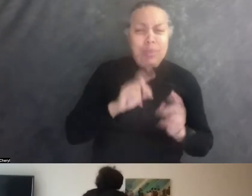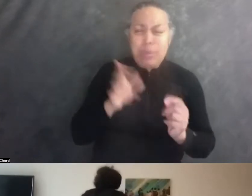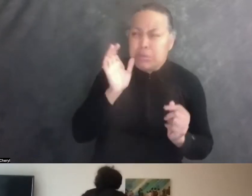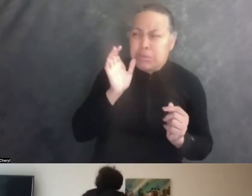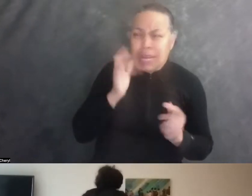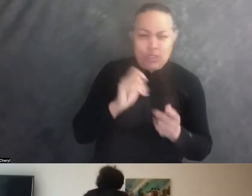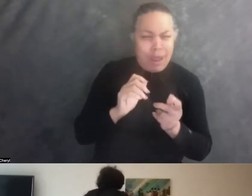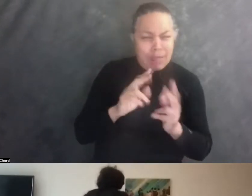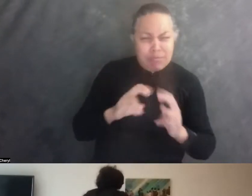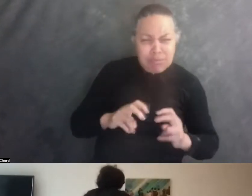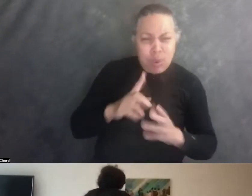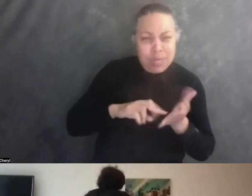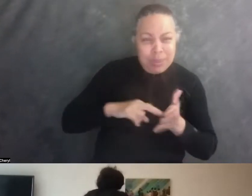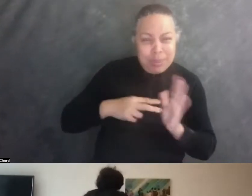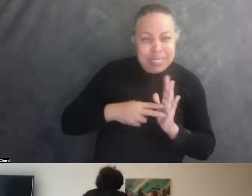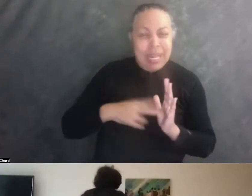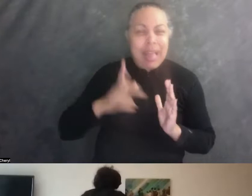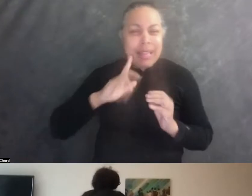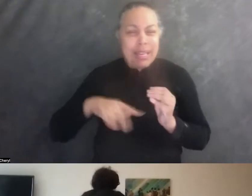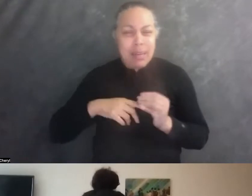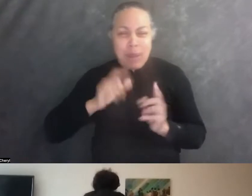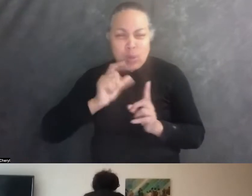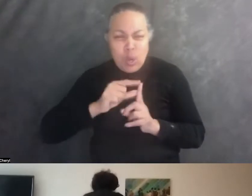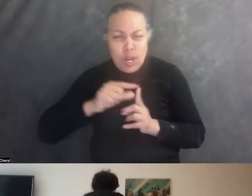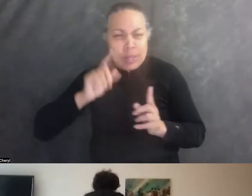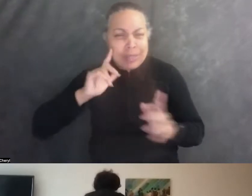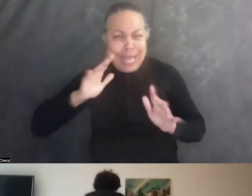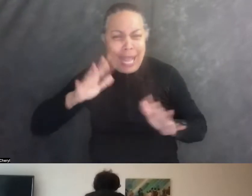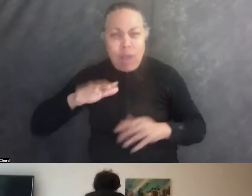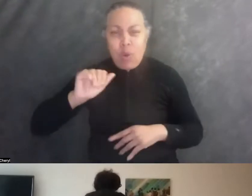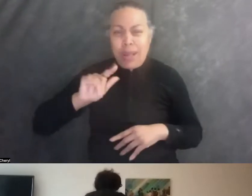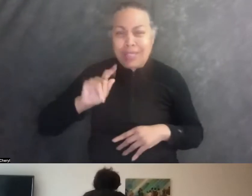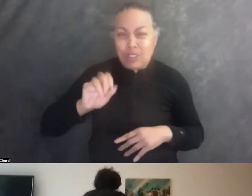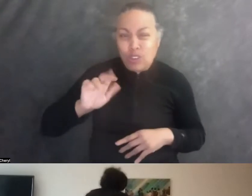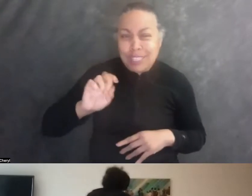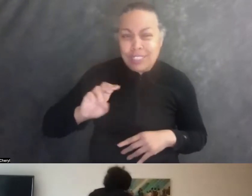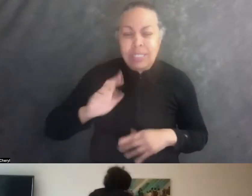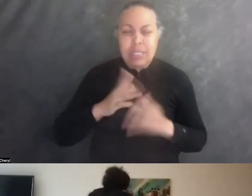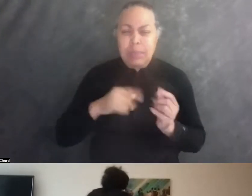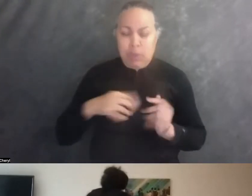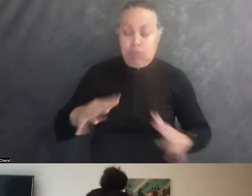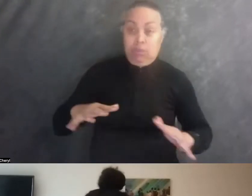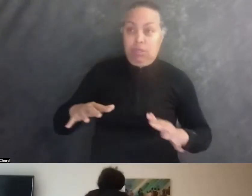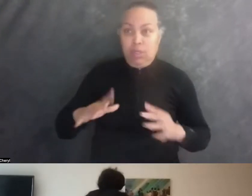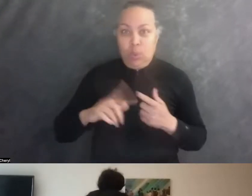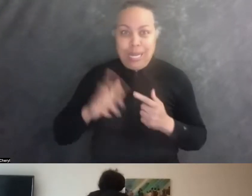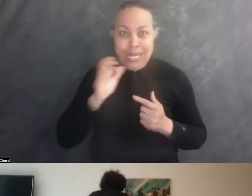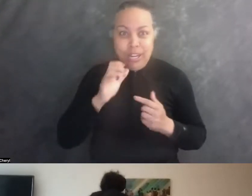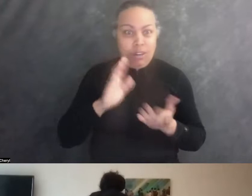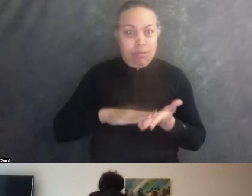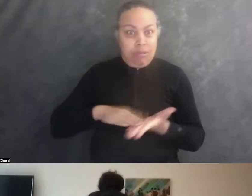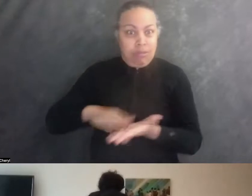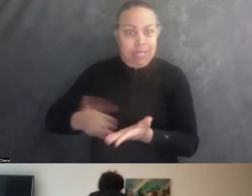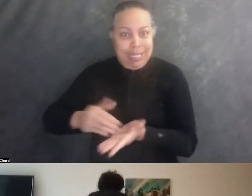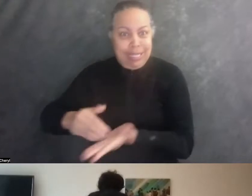poetry, thinking about the alliteration, some aspects of some things that to some people may be jarring, the repetition, and